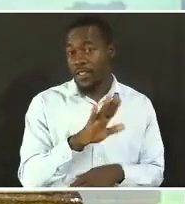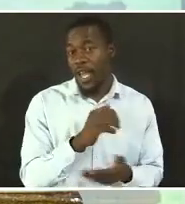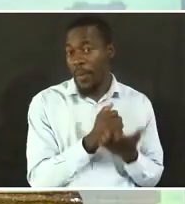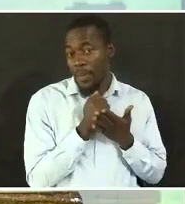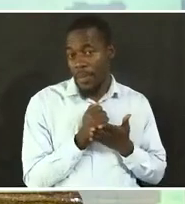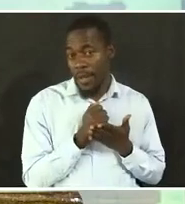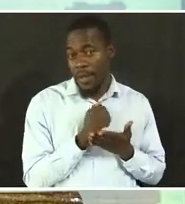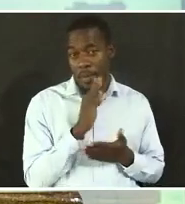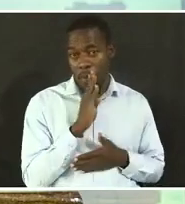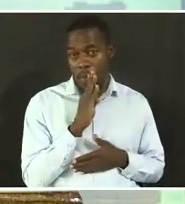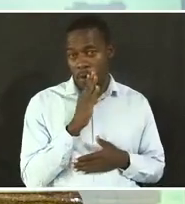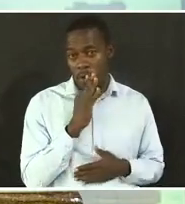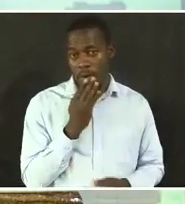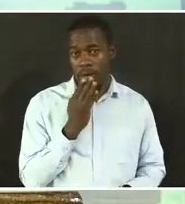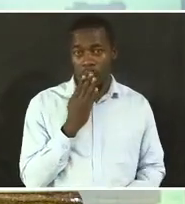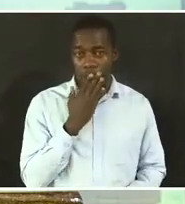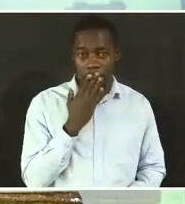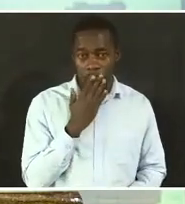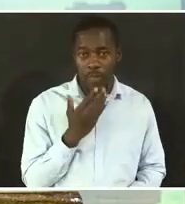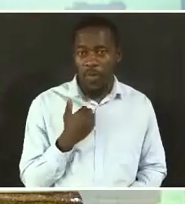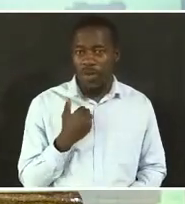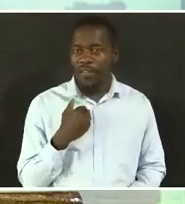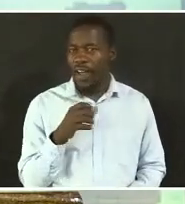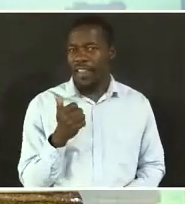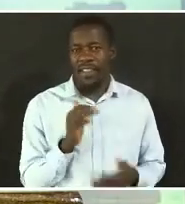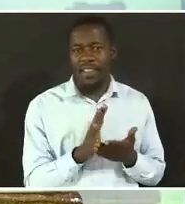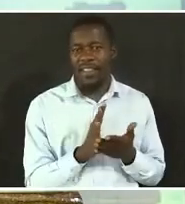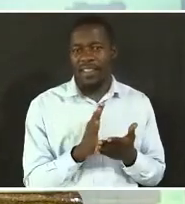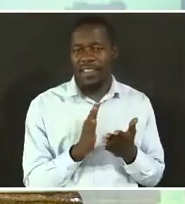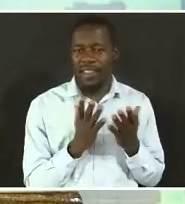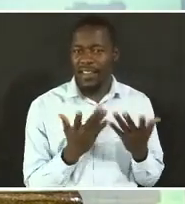Now let me tell you, there are certain things that you cannot share.